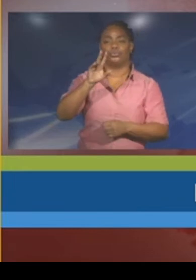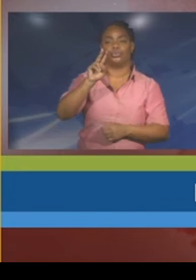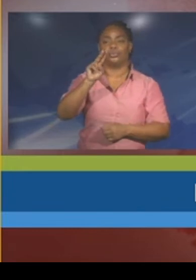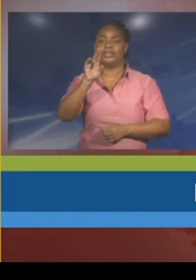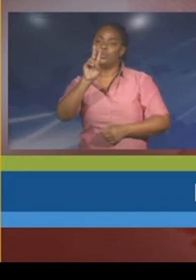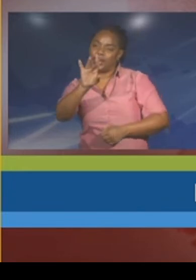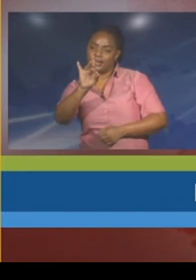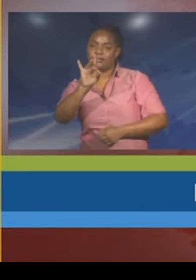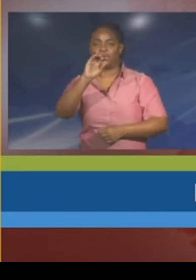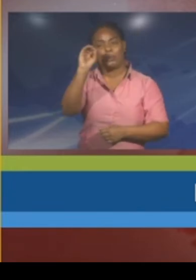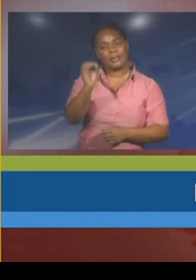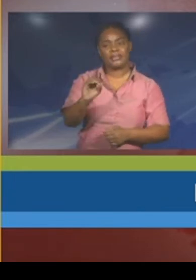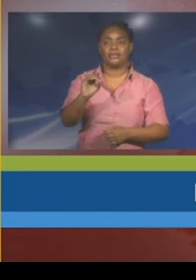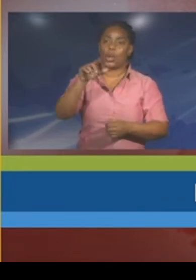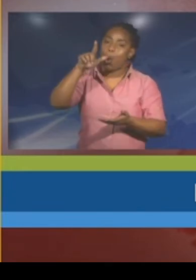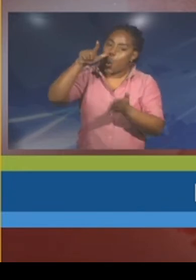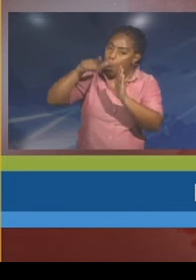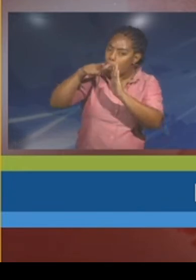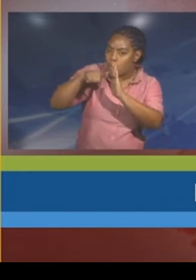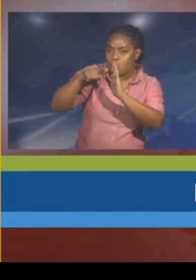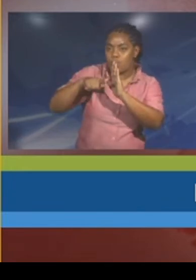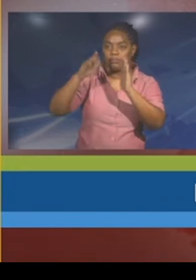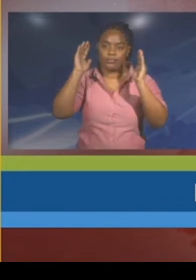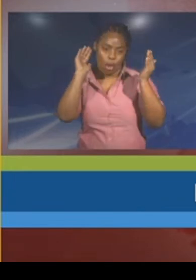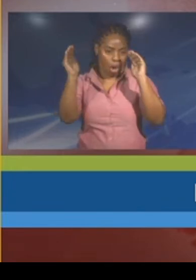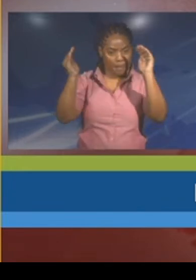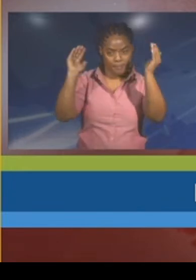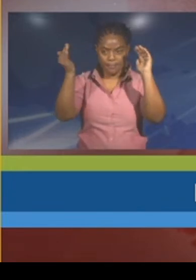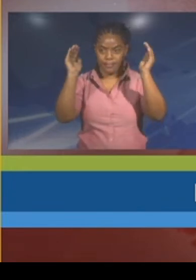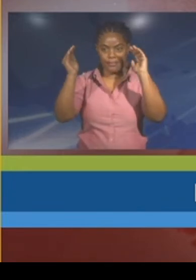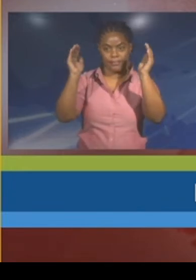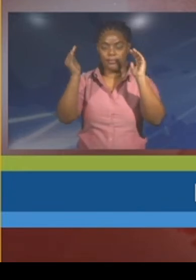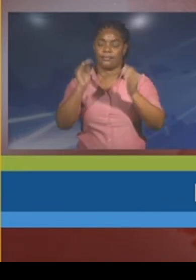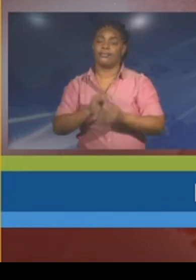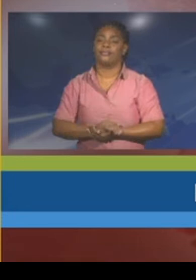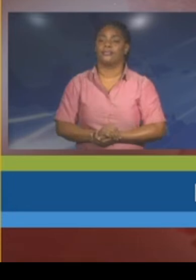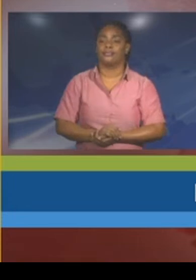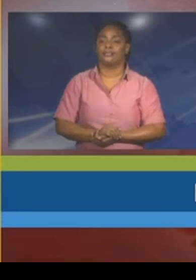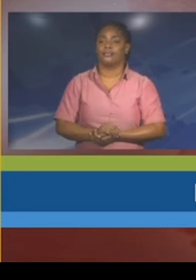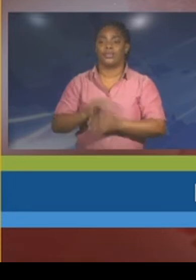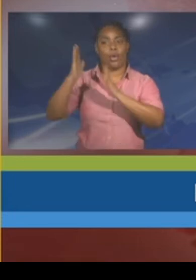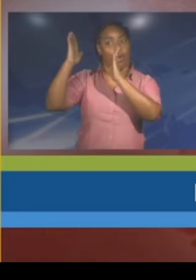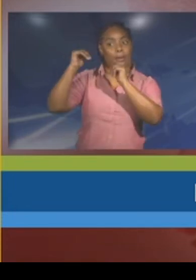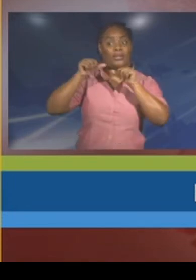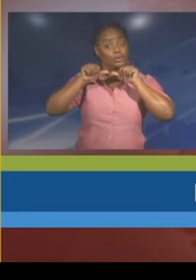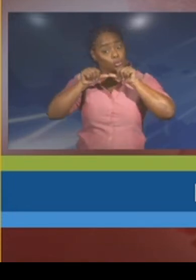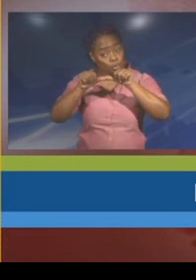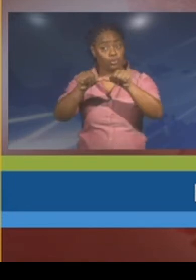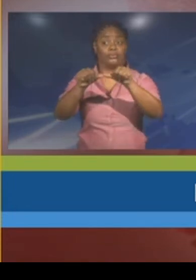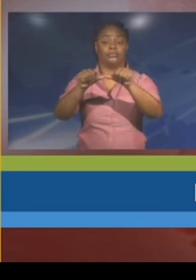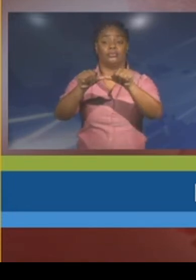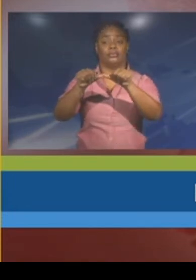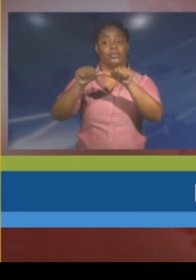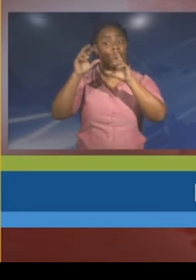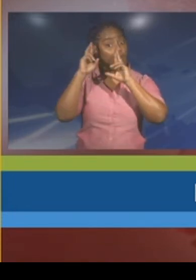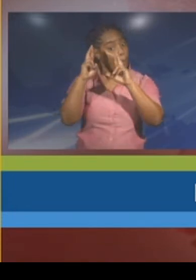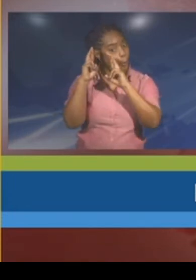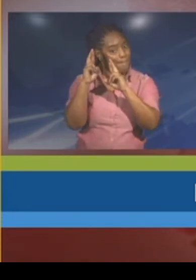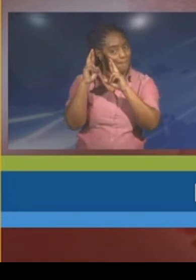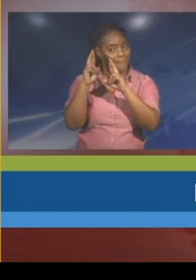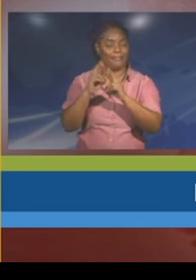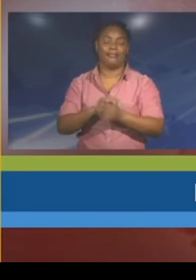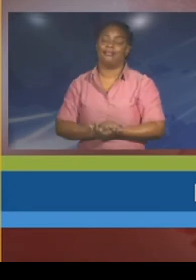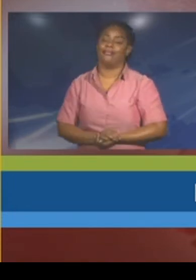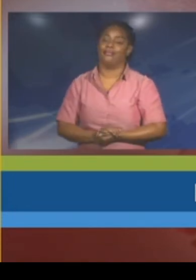throughout the month of June. And we're hoping that that trend continues. If you look at the background, the backdrop, that salmon